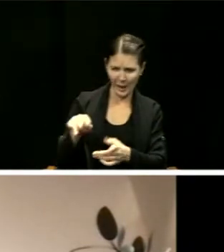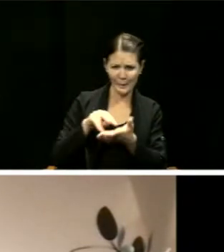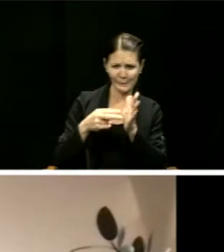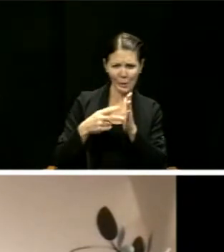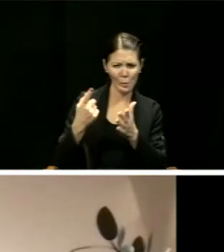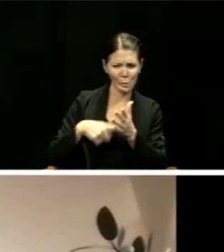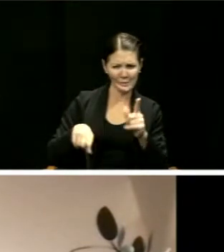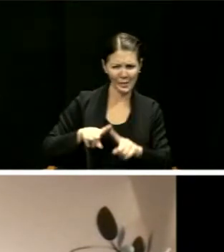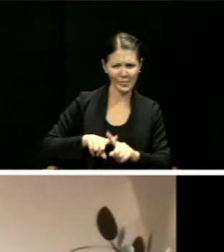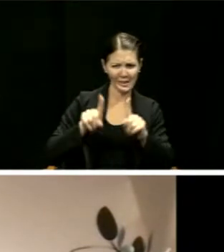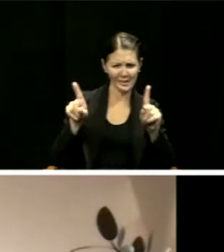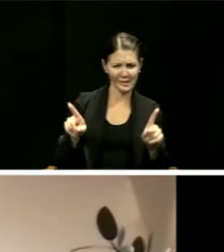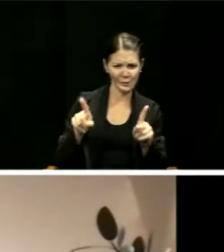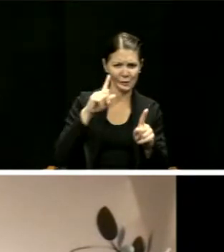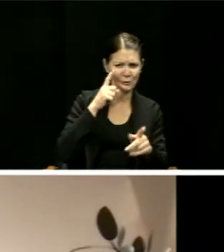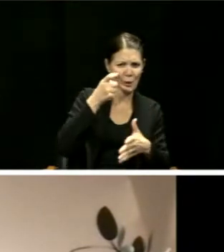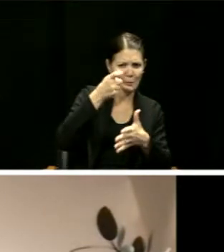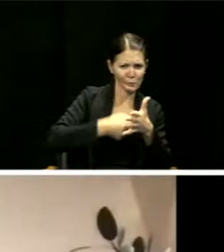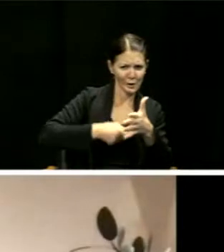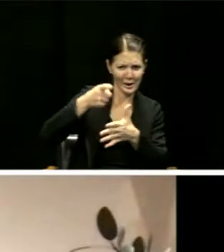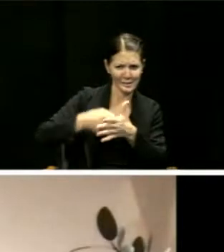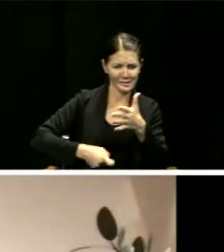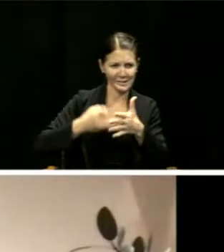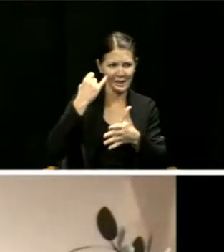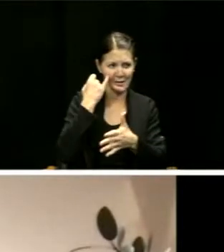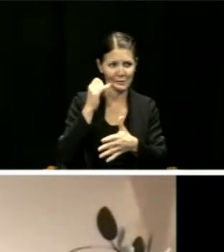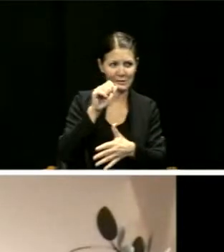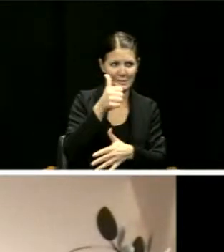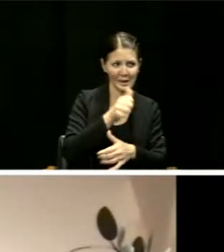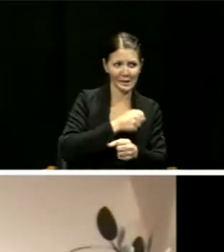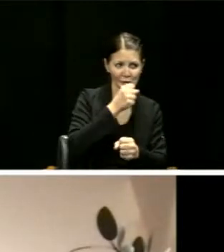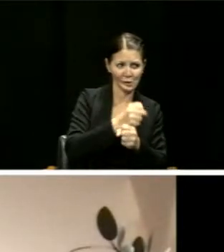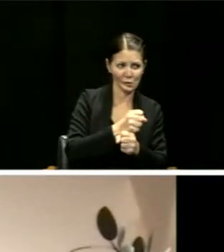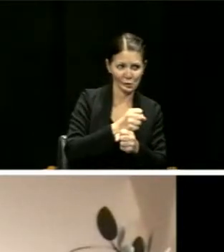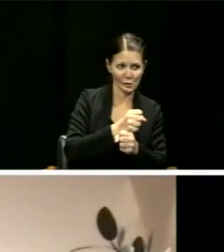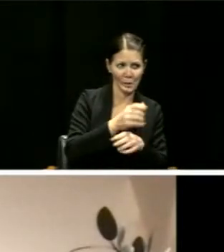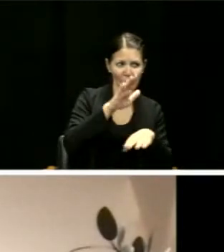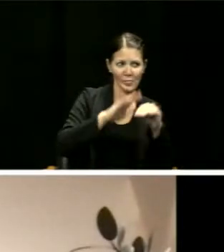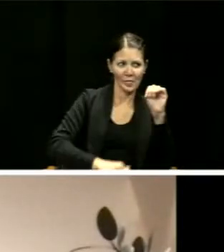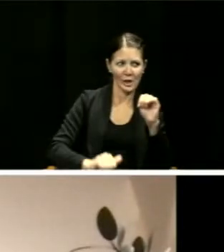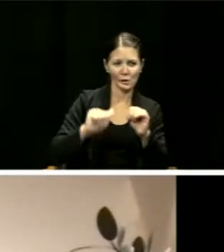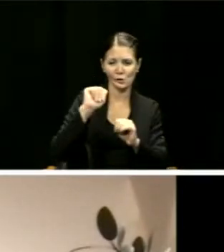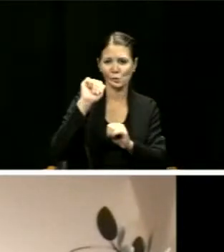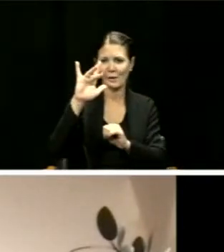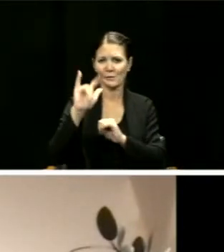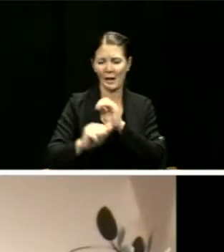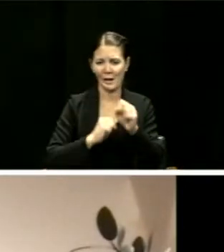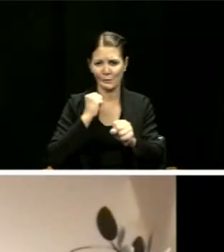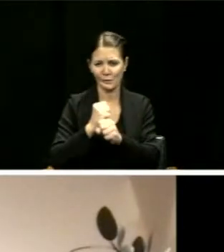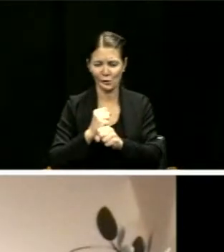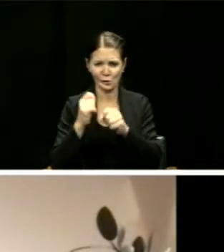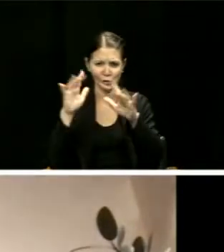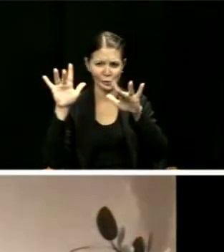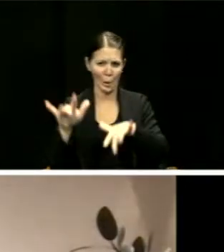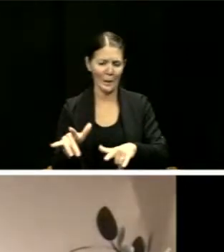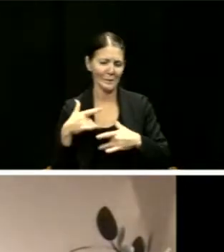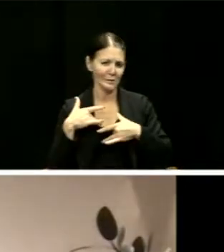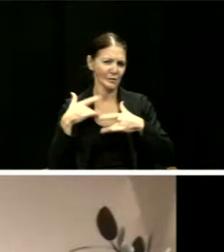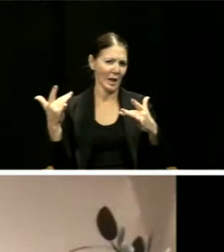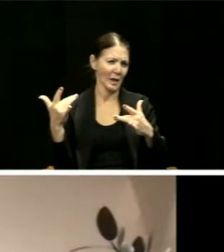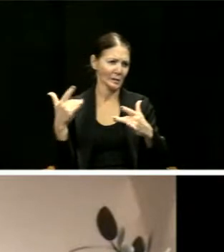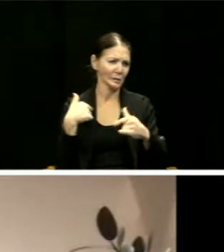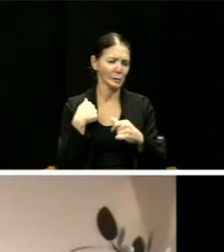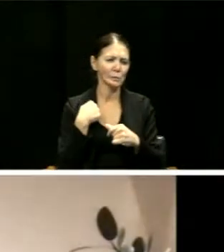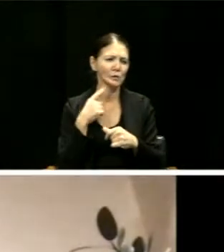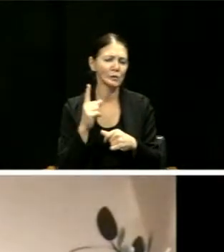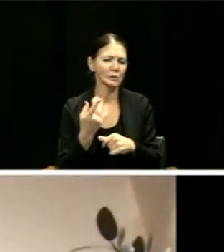in cost be for a 10-year storm event versus a 25-year storm event, for example? So anyway, that's